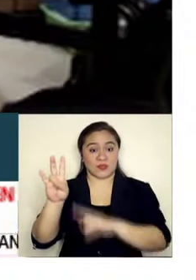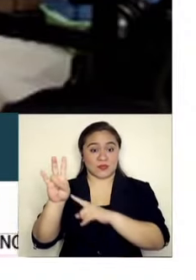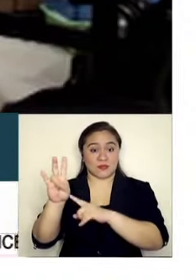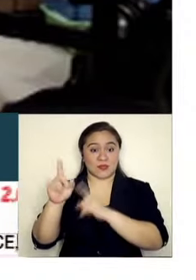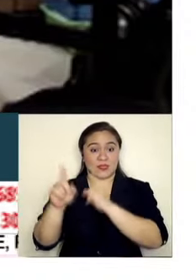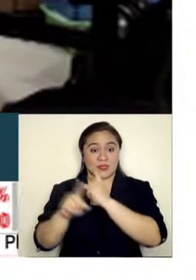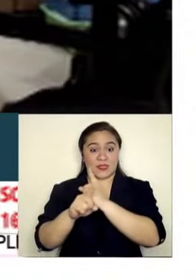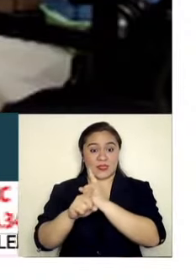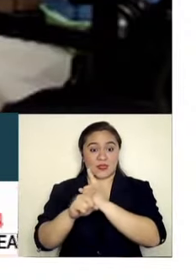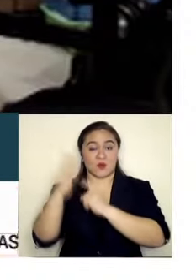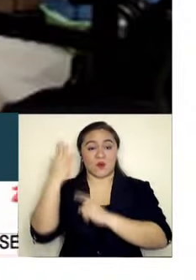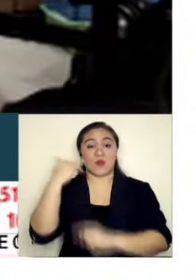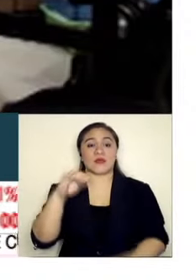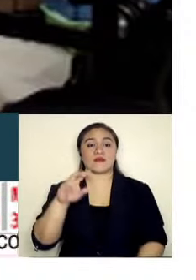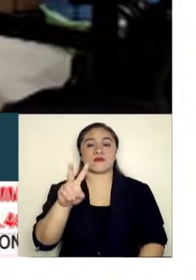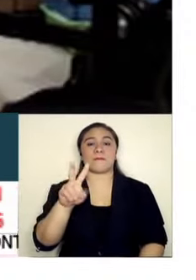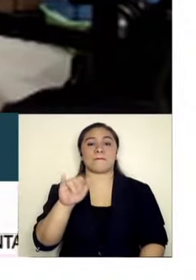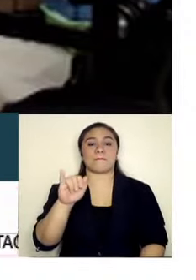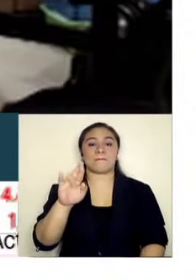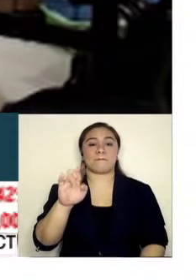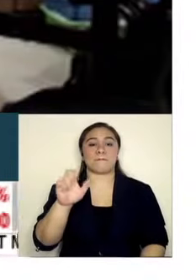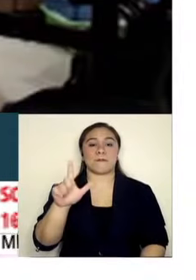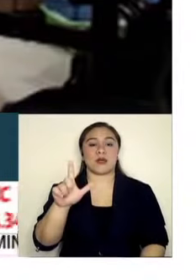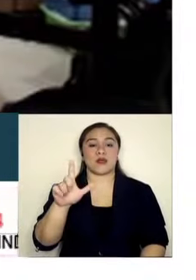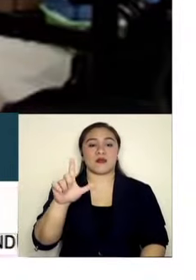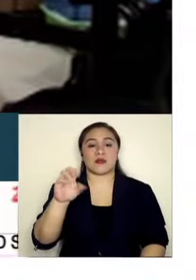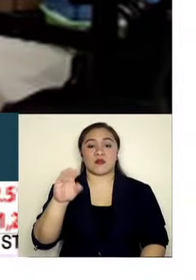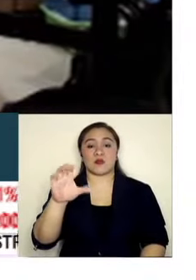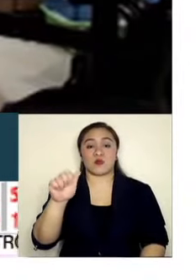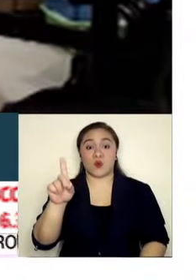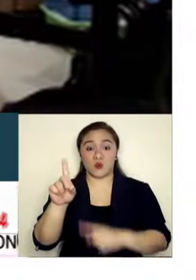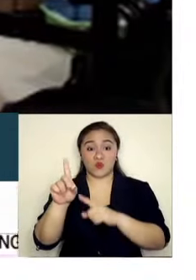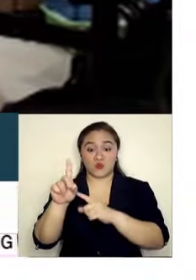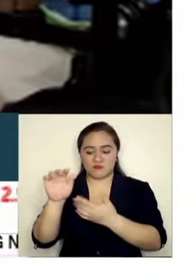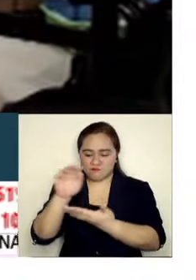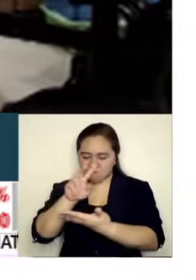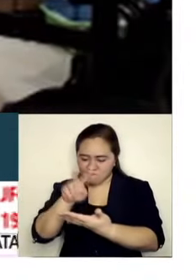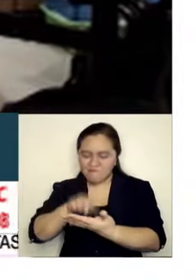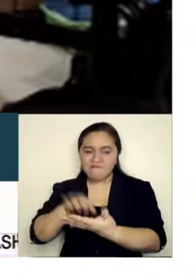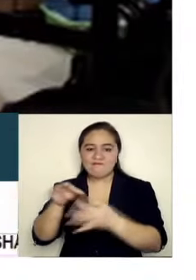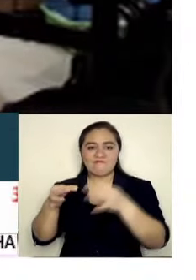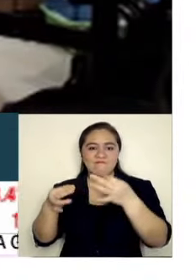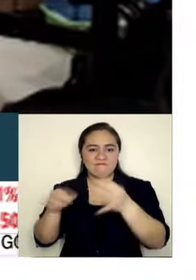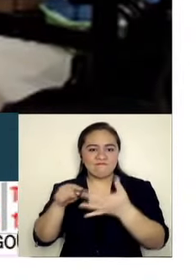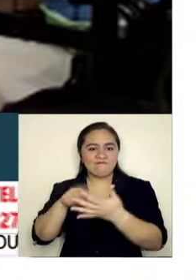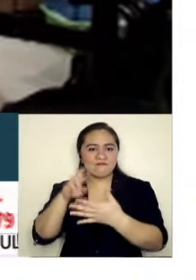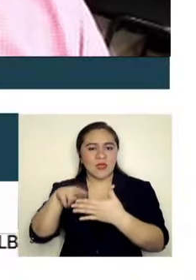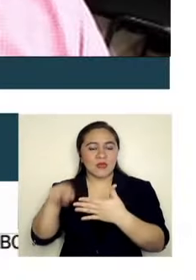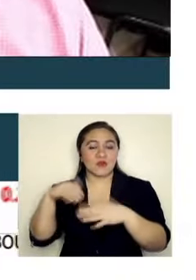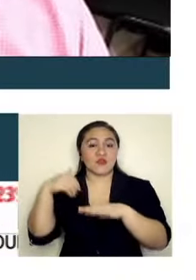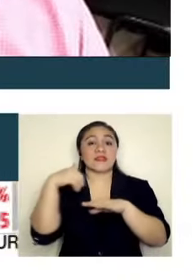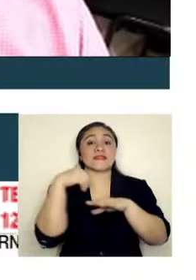load na mataas, to the genome center. Okay. And